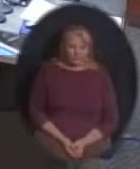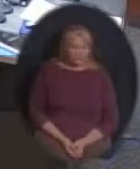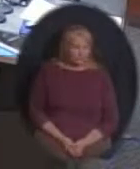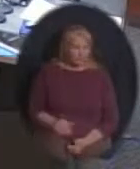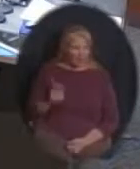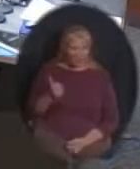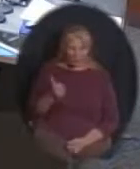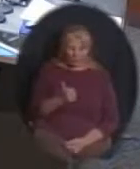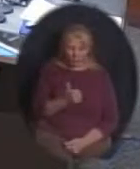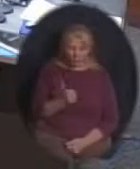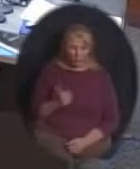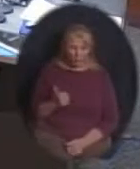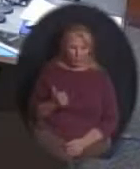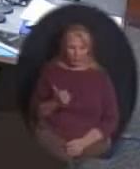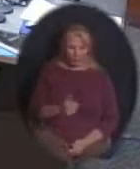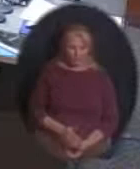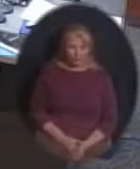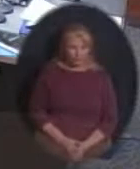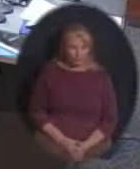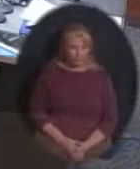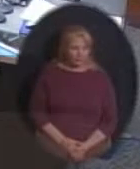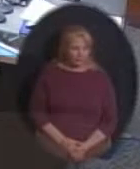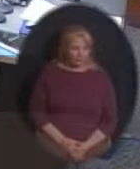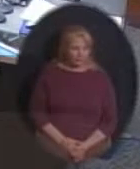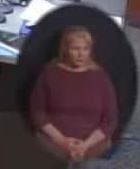Others wishing to make public comments?